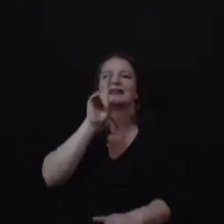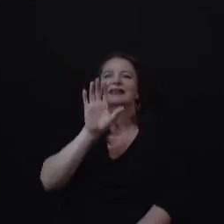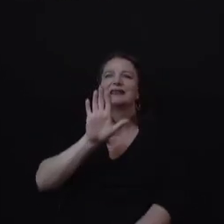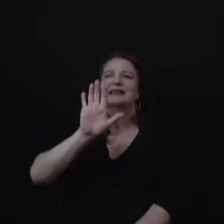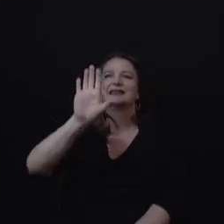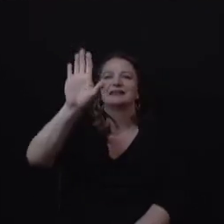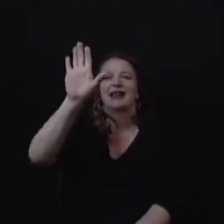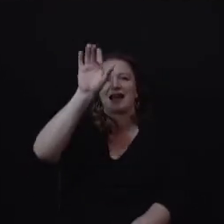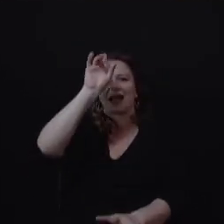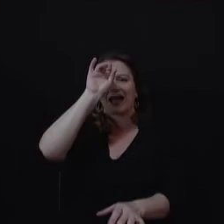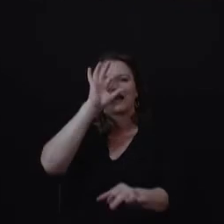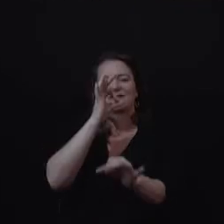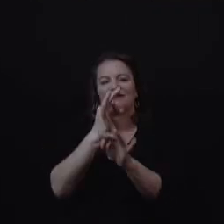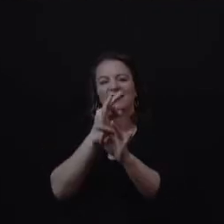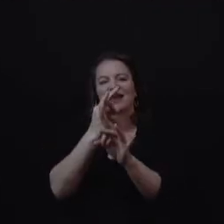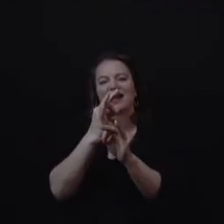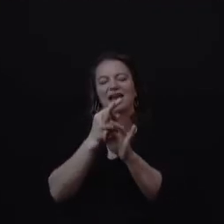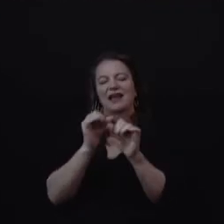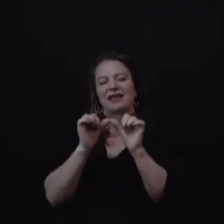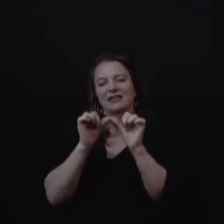Great is thy